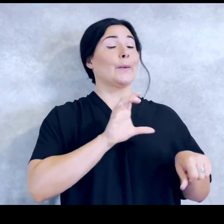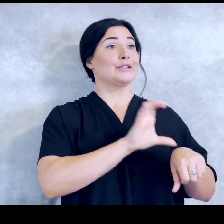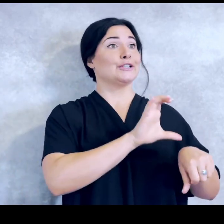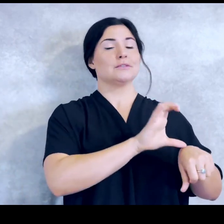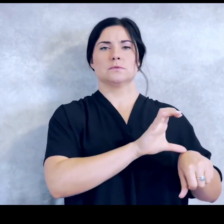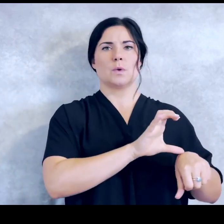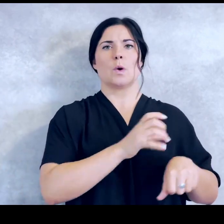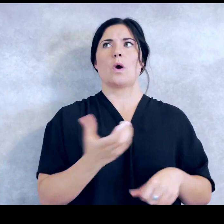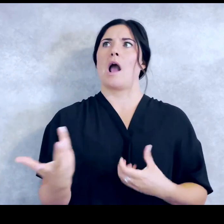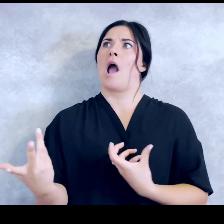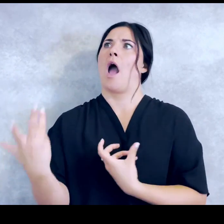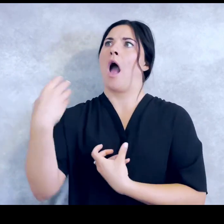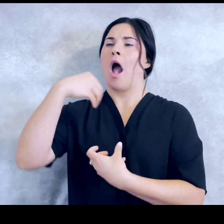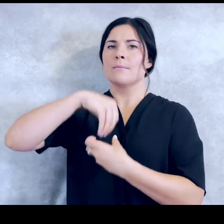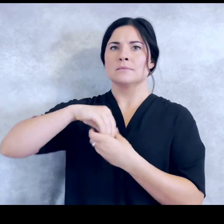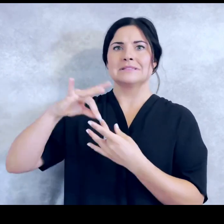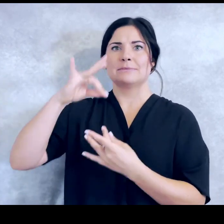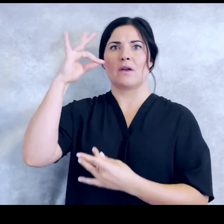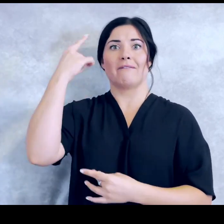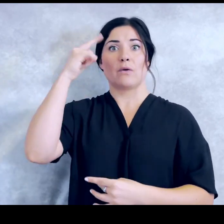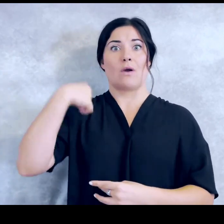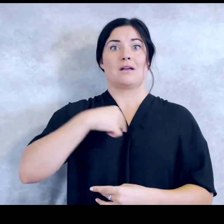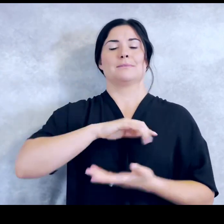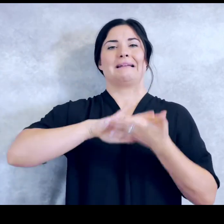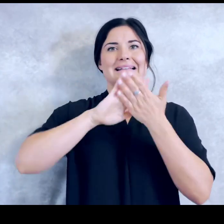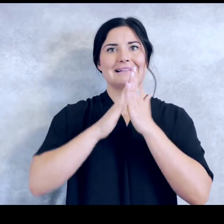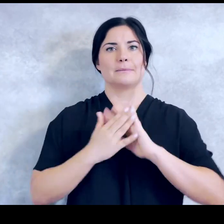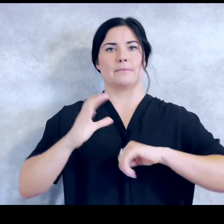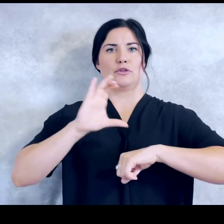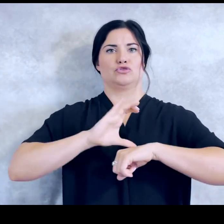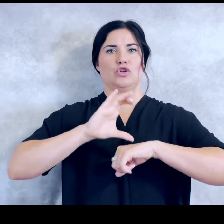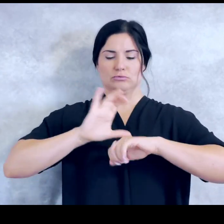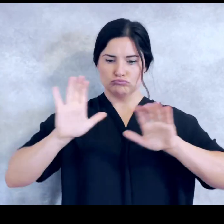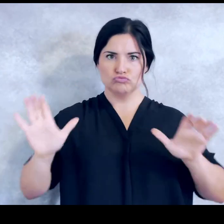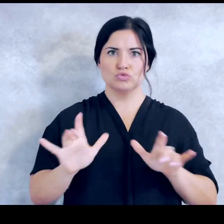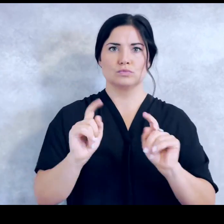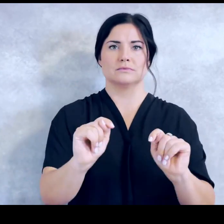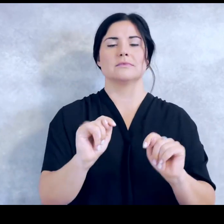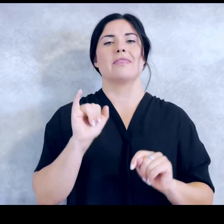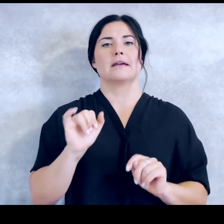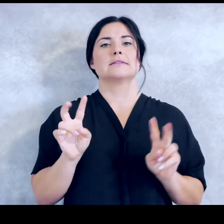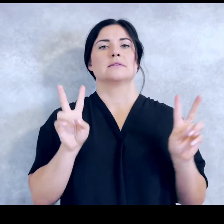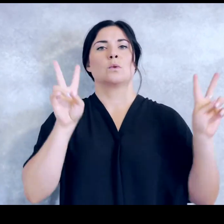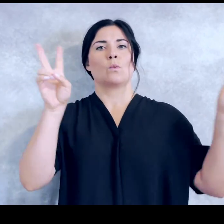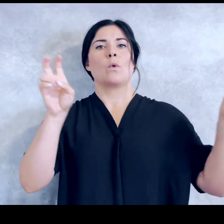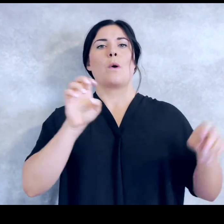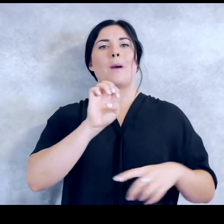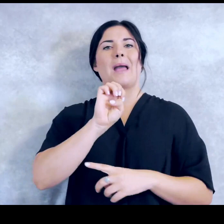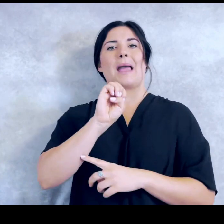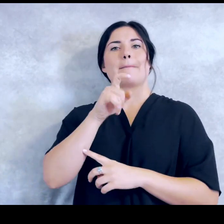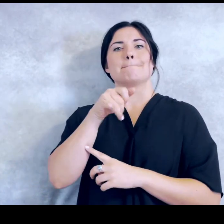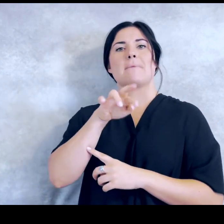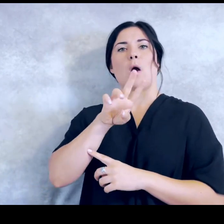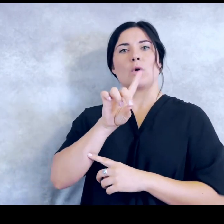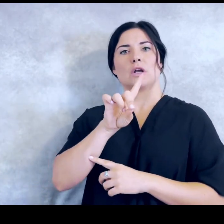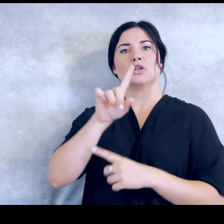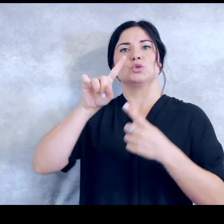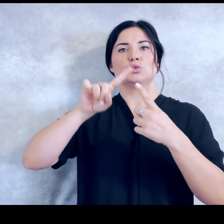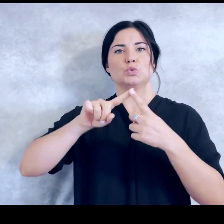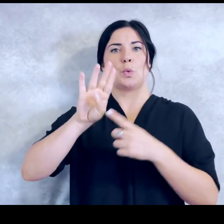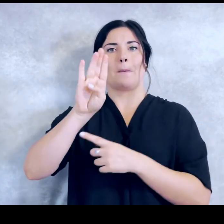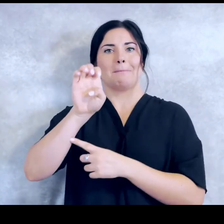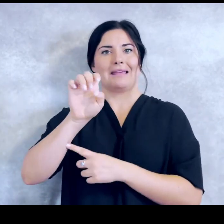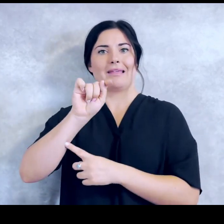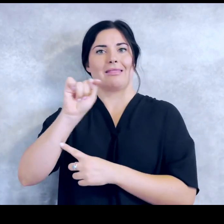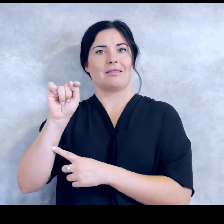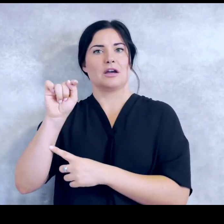church. The Holy Spirit empowered us so that we could be the church. And that's the title of my message, Empowered to Be the